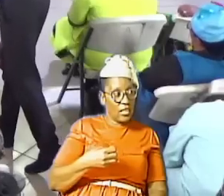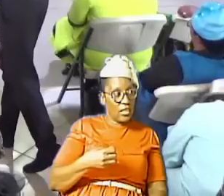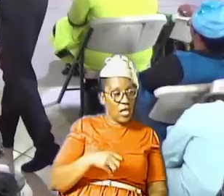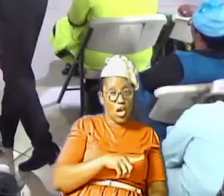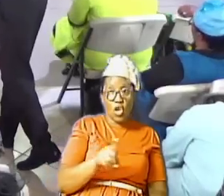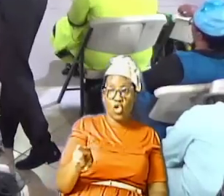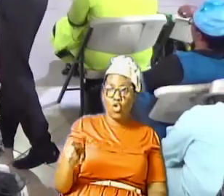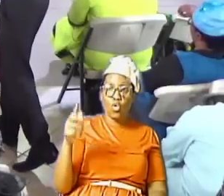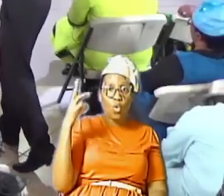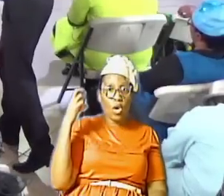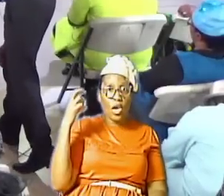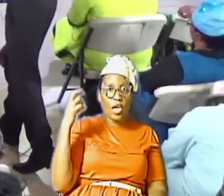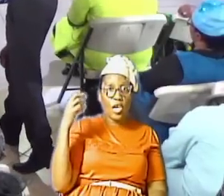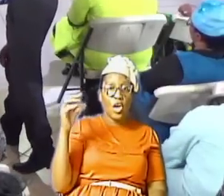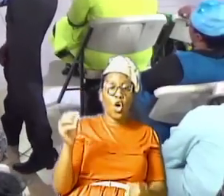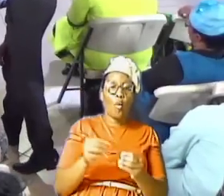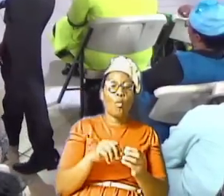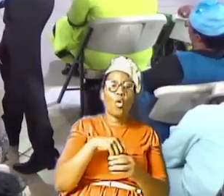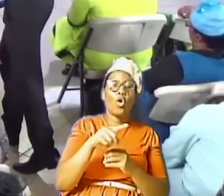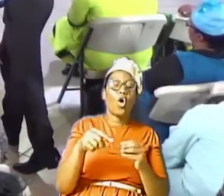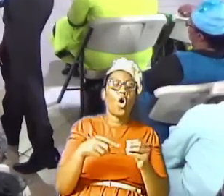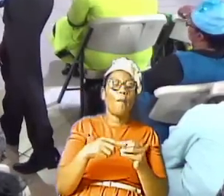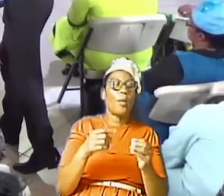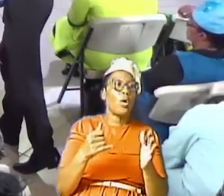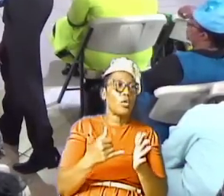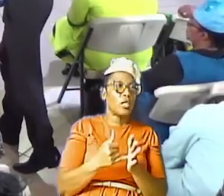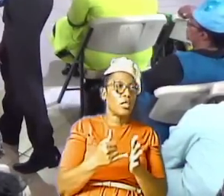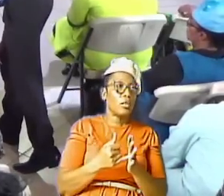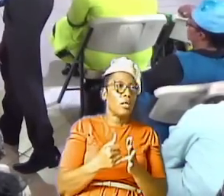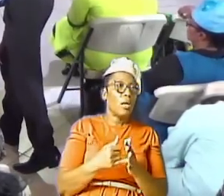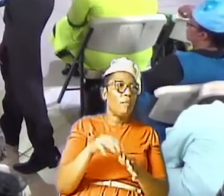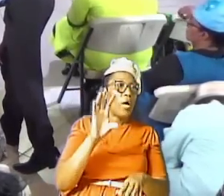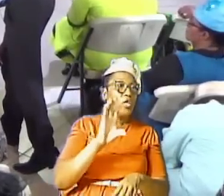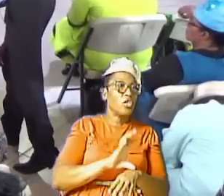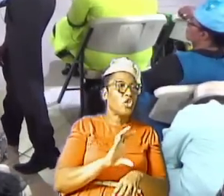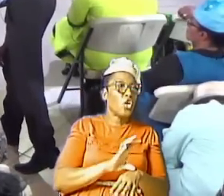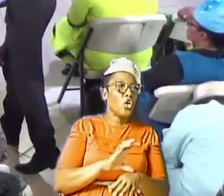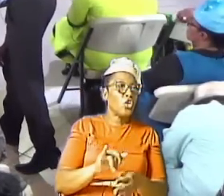will be circulated via the church's WhatsApp group.